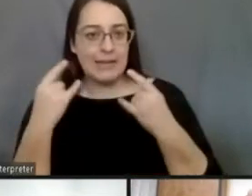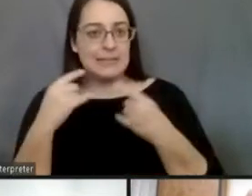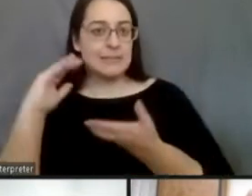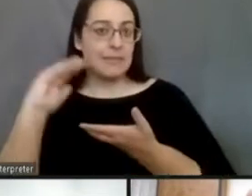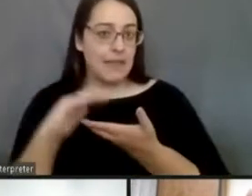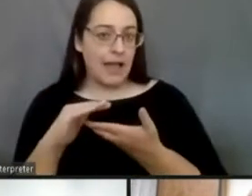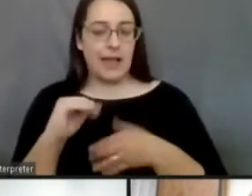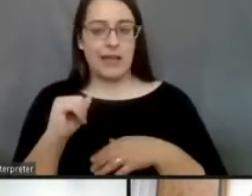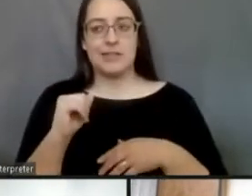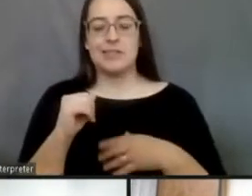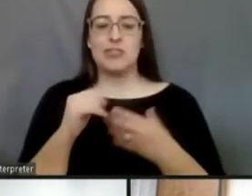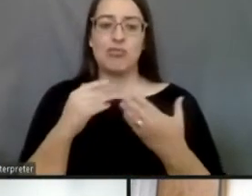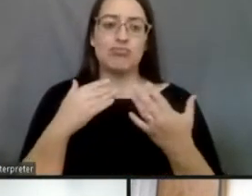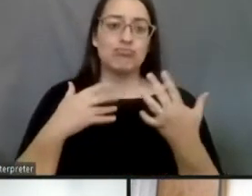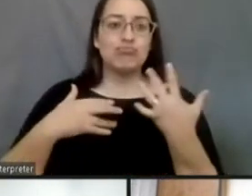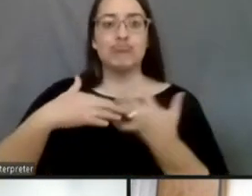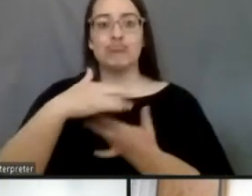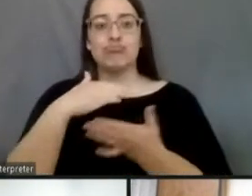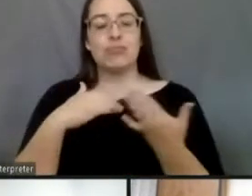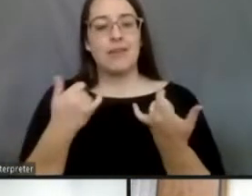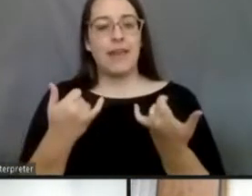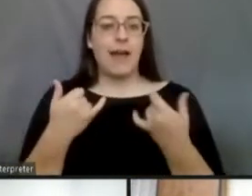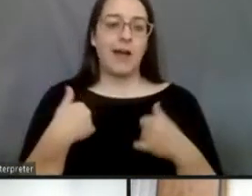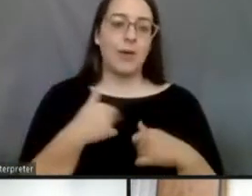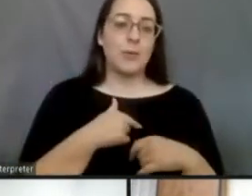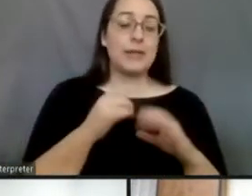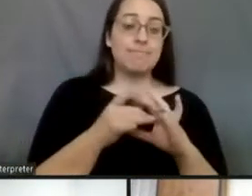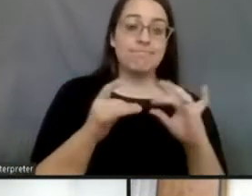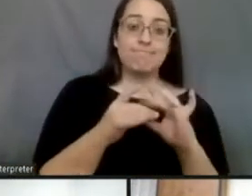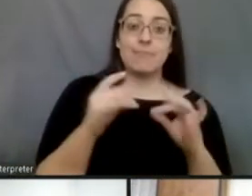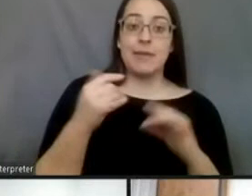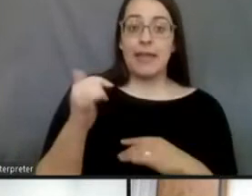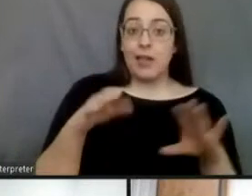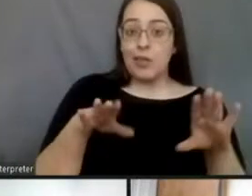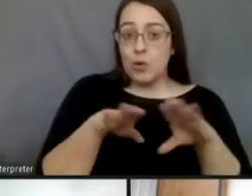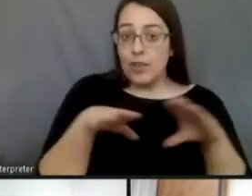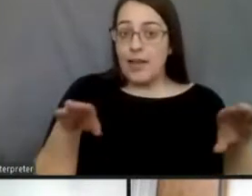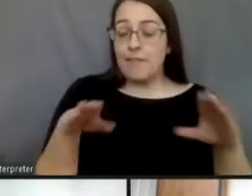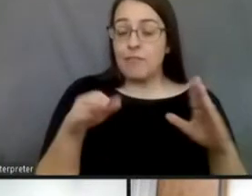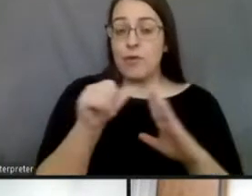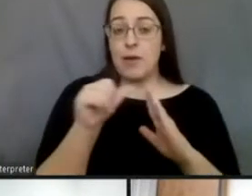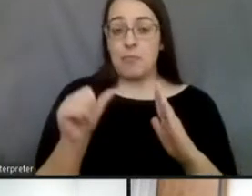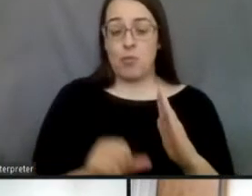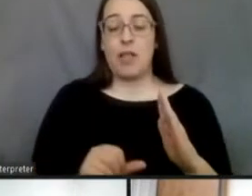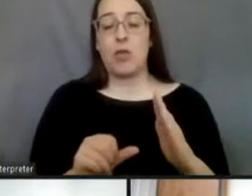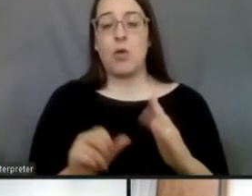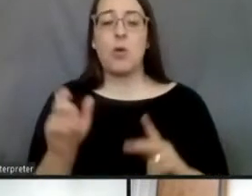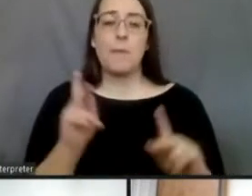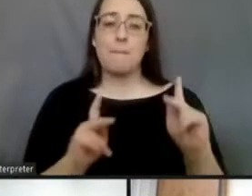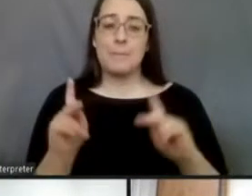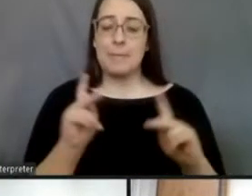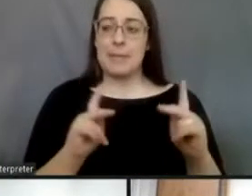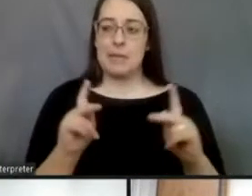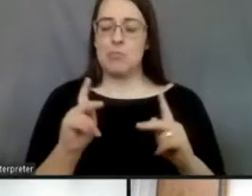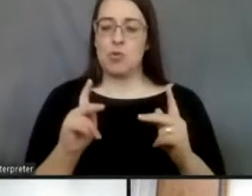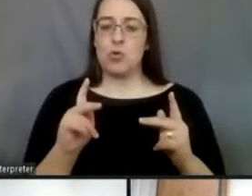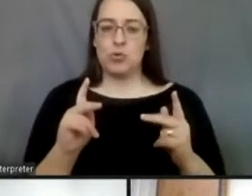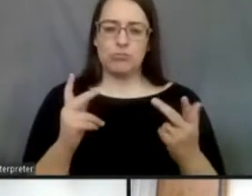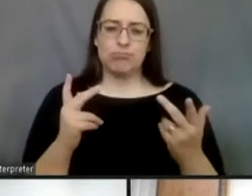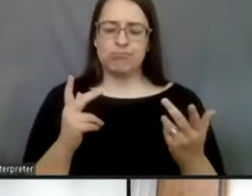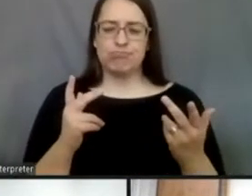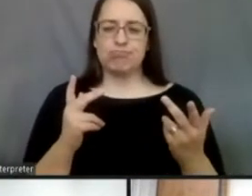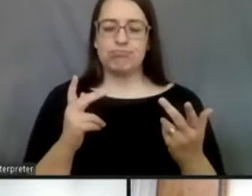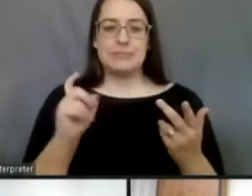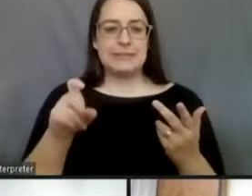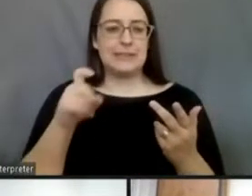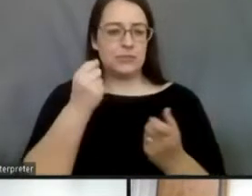social distancing, and as we're moving into the yellow phase that we've been in, there's really a distinction there. And I